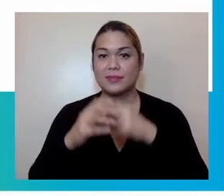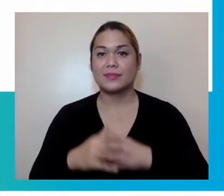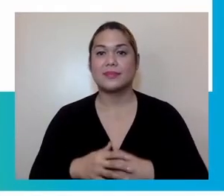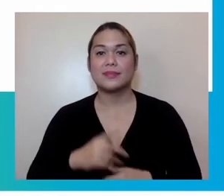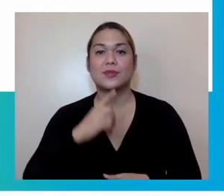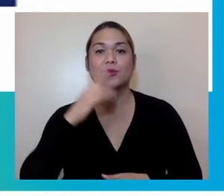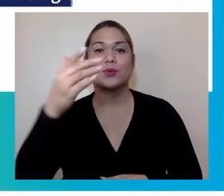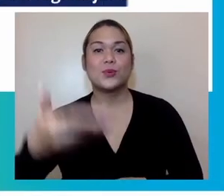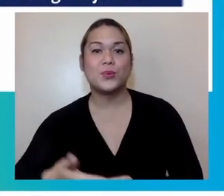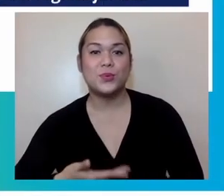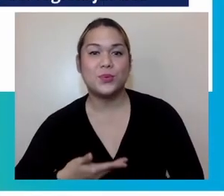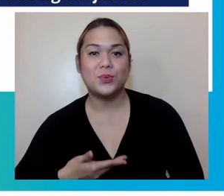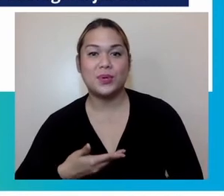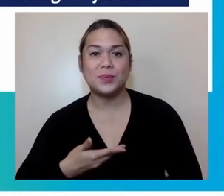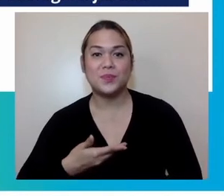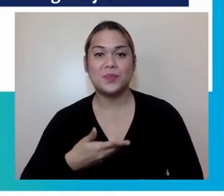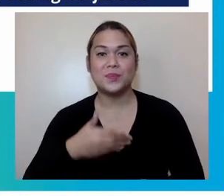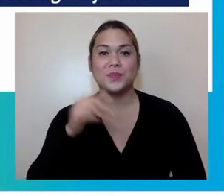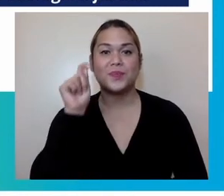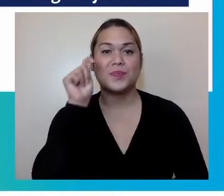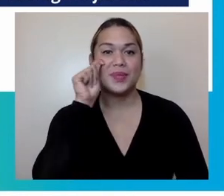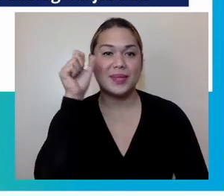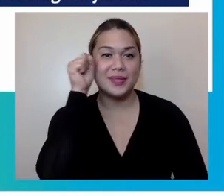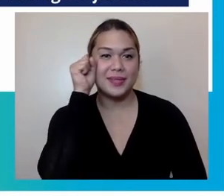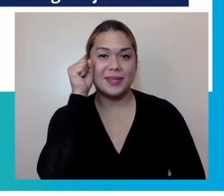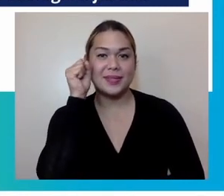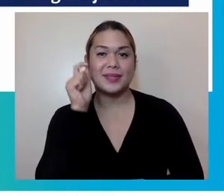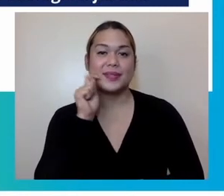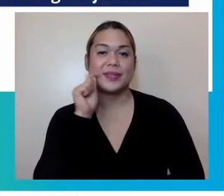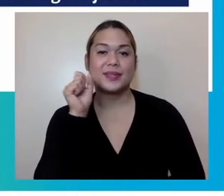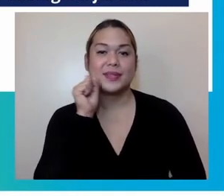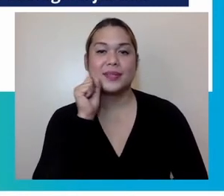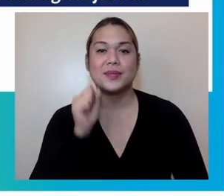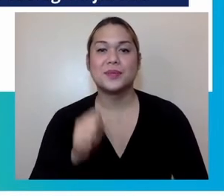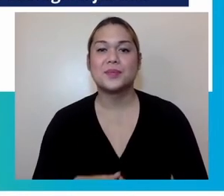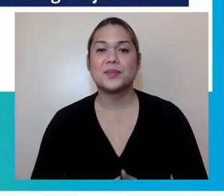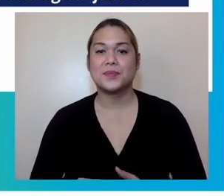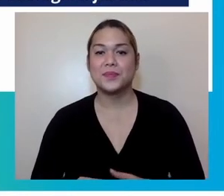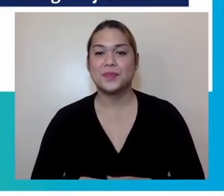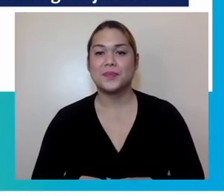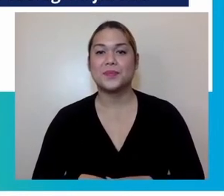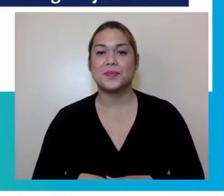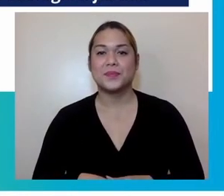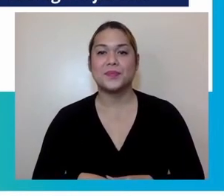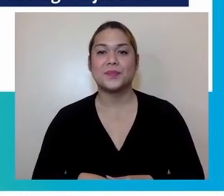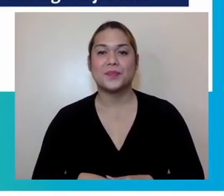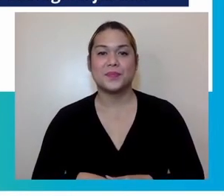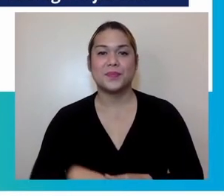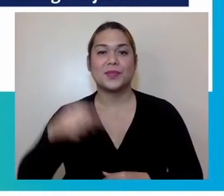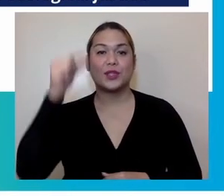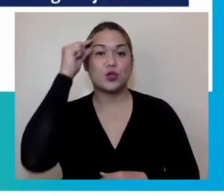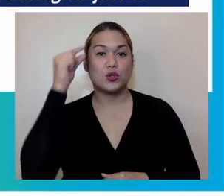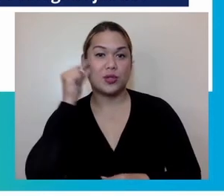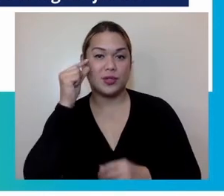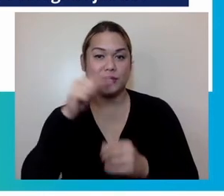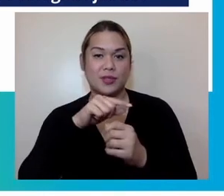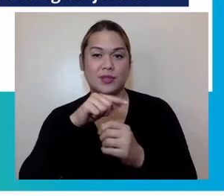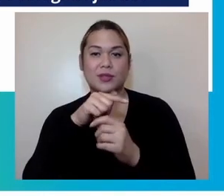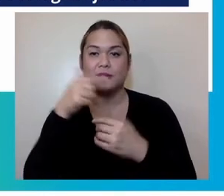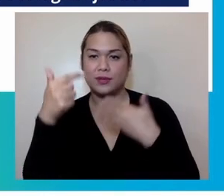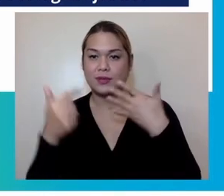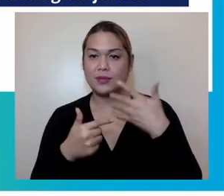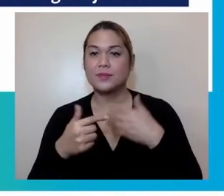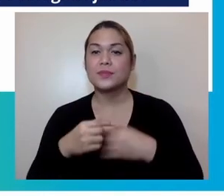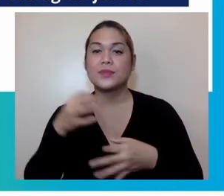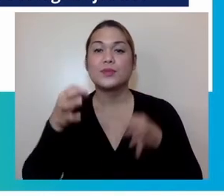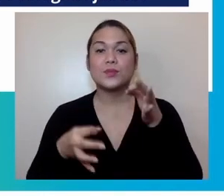the Executive Director of ACSI for Gender, Social and Ecological Justice. Her main focus is on mainstreaming